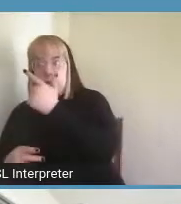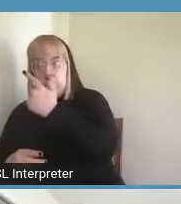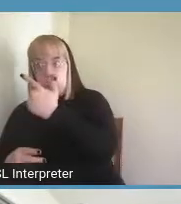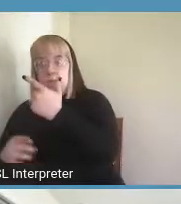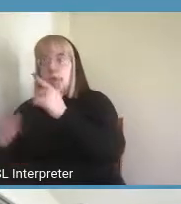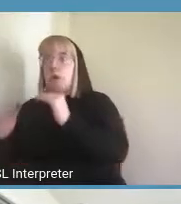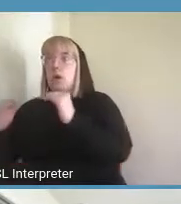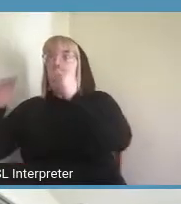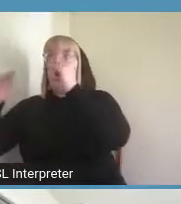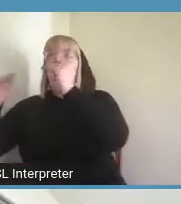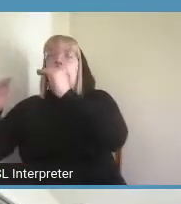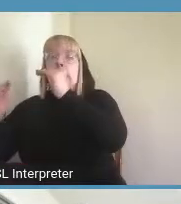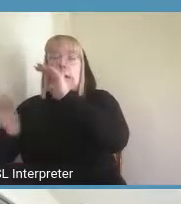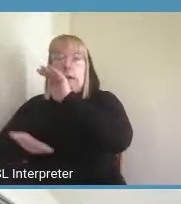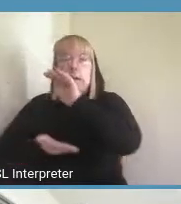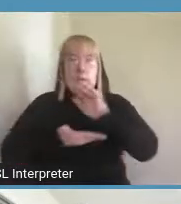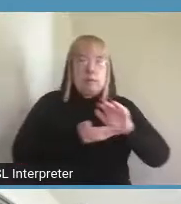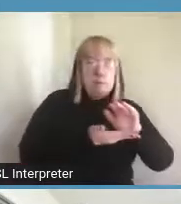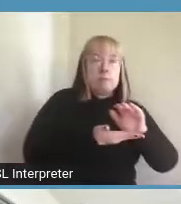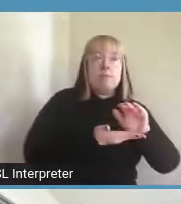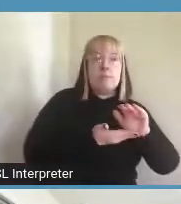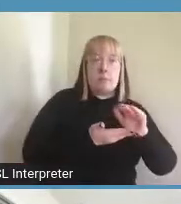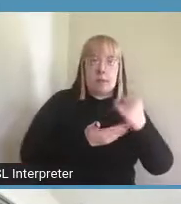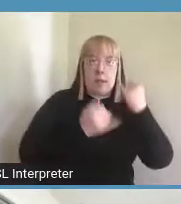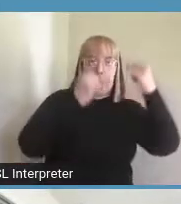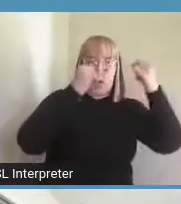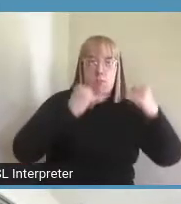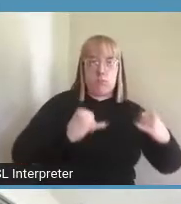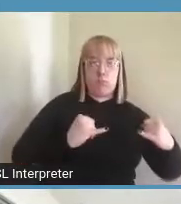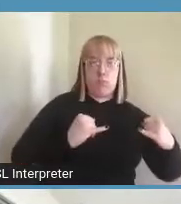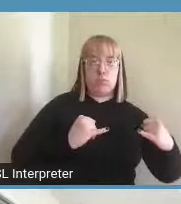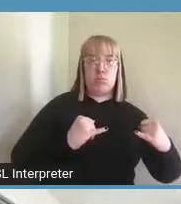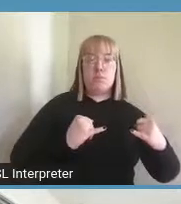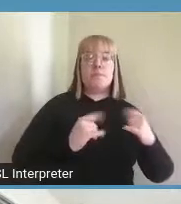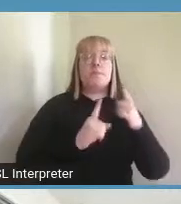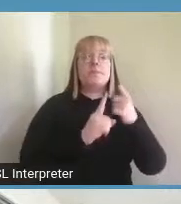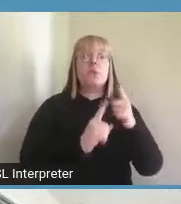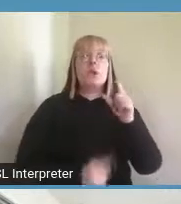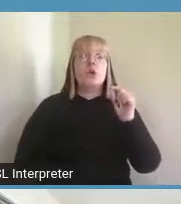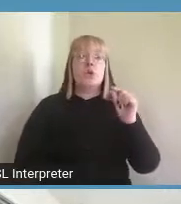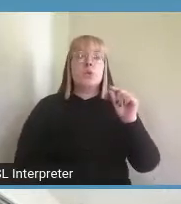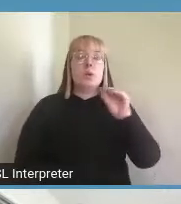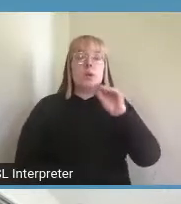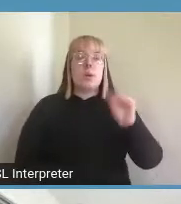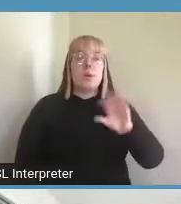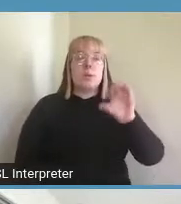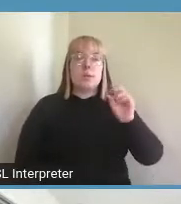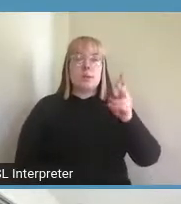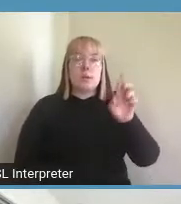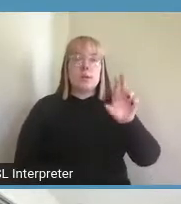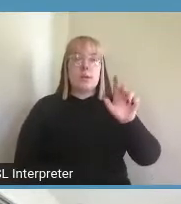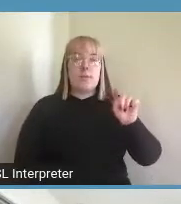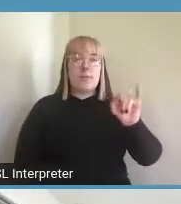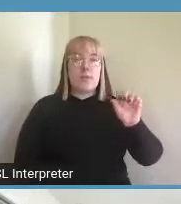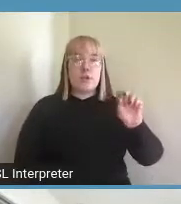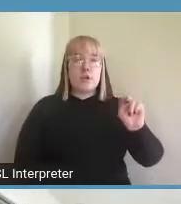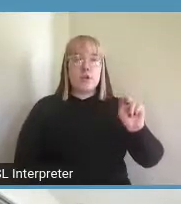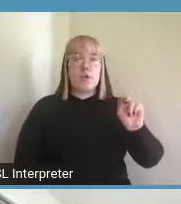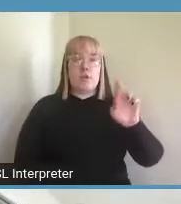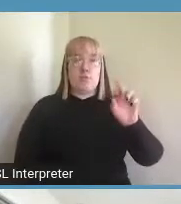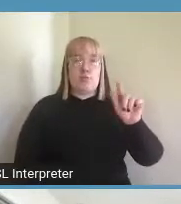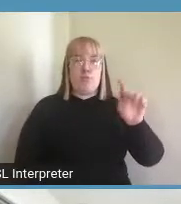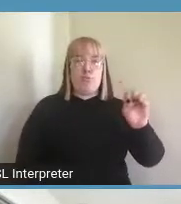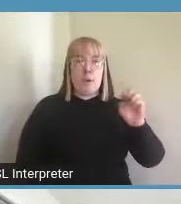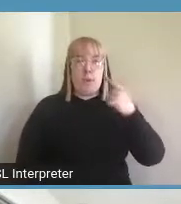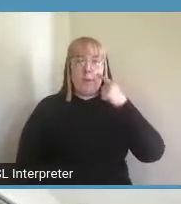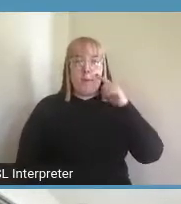resources to promote it. Here's another one, reach 20% conversion rate on donation pages. So that means the number of people who went